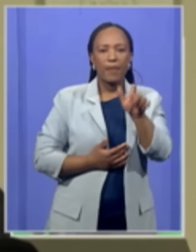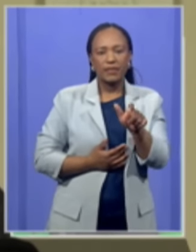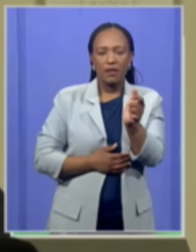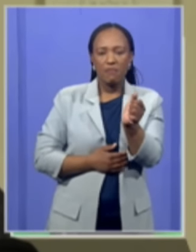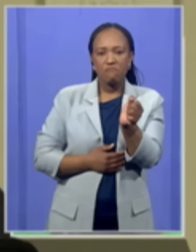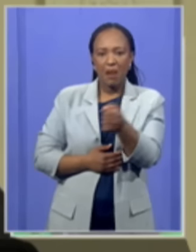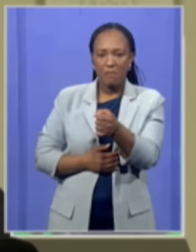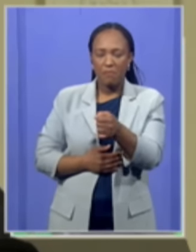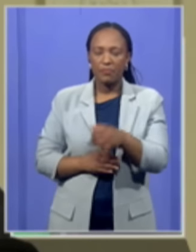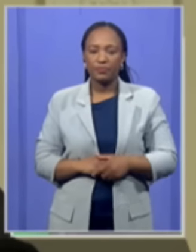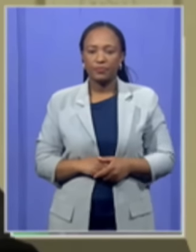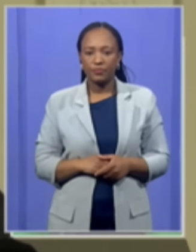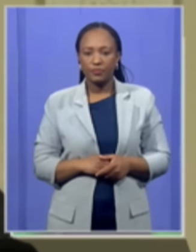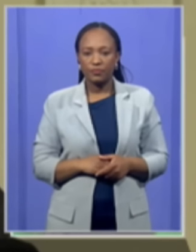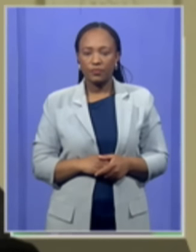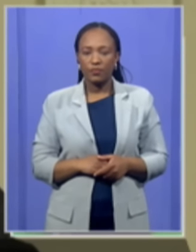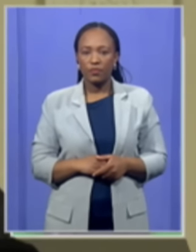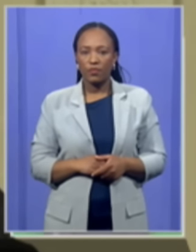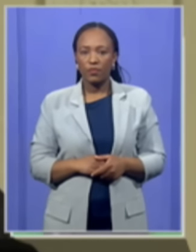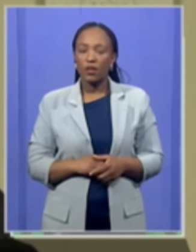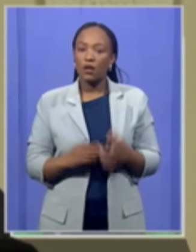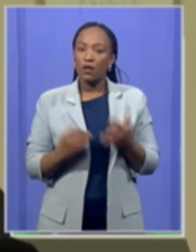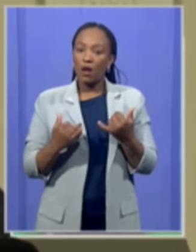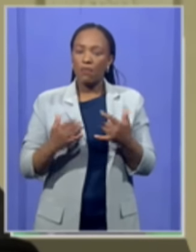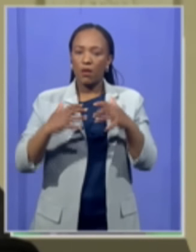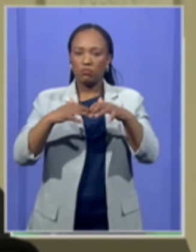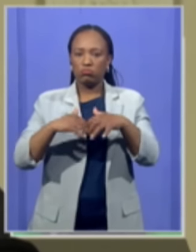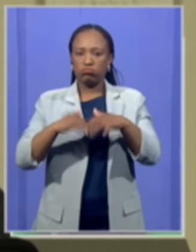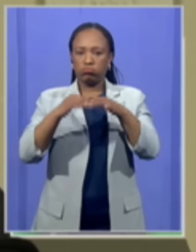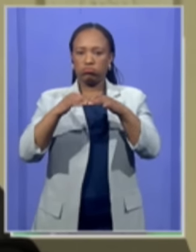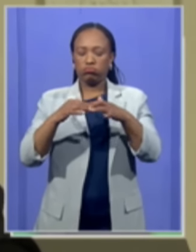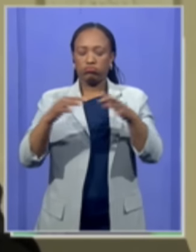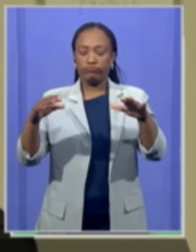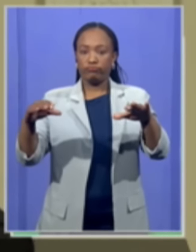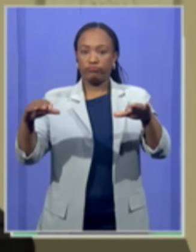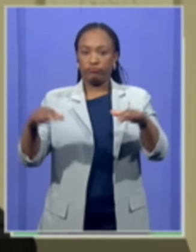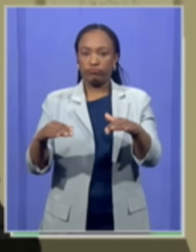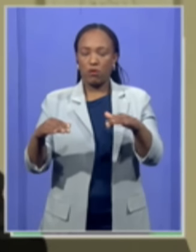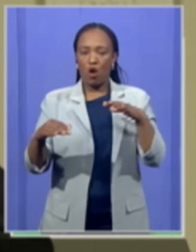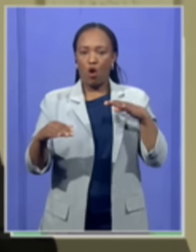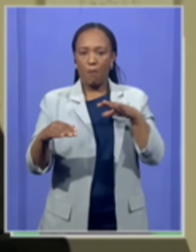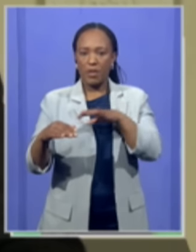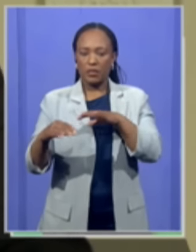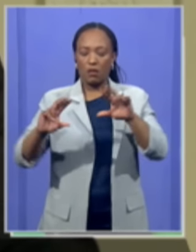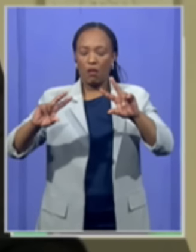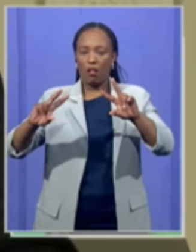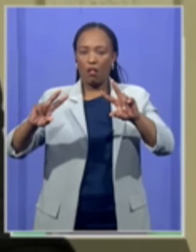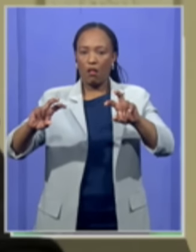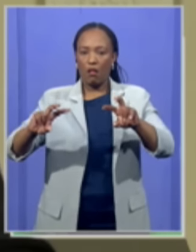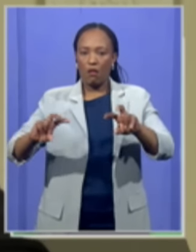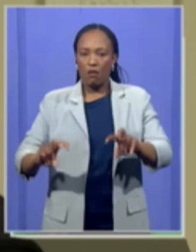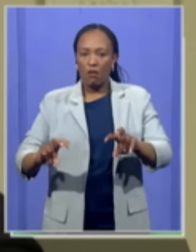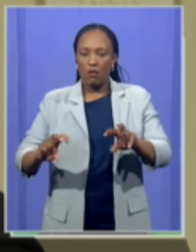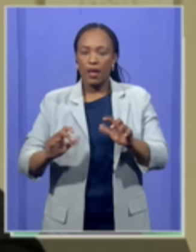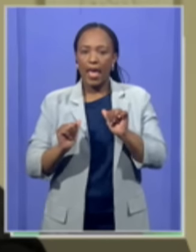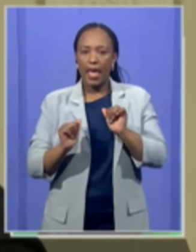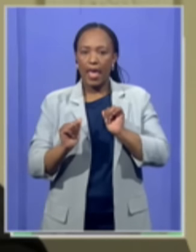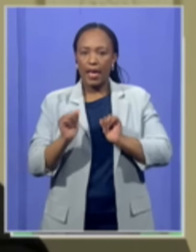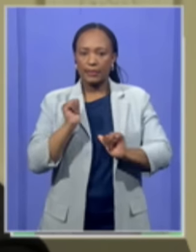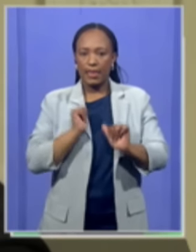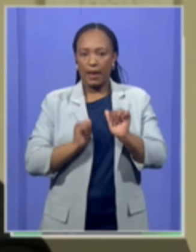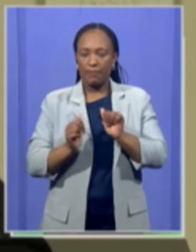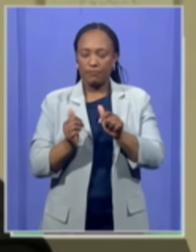I'm establishing a judicial commission of inquiry that will be chaired by Acting Deputy Chief